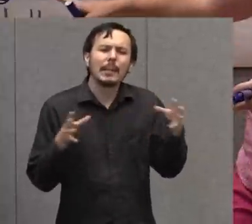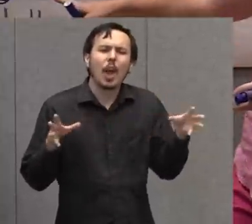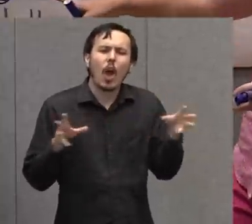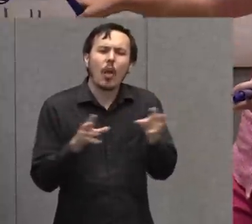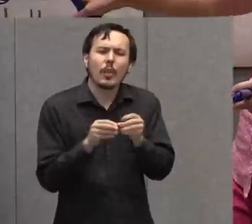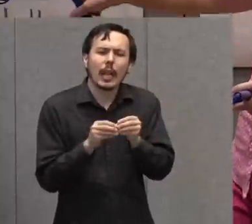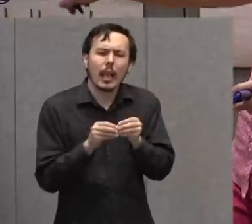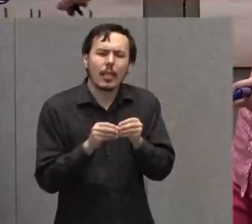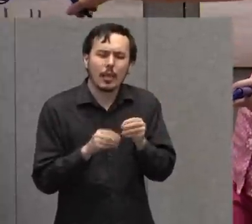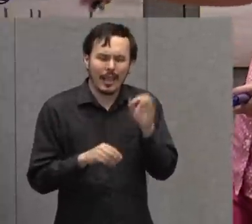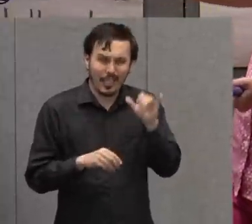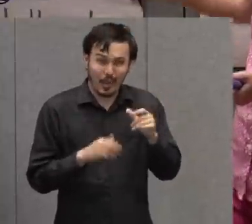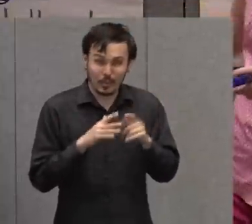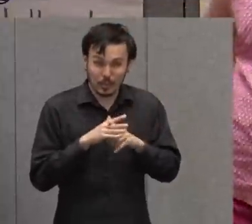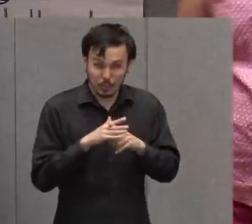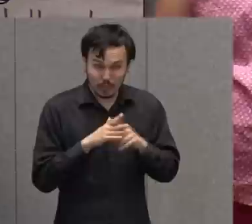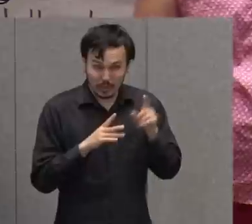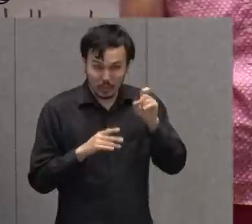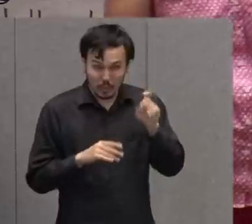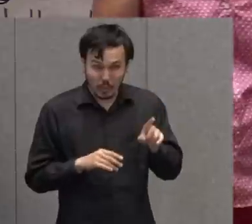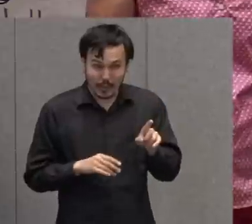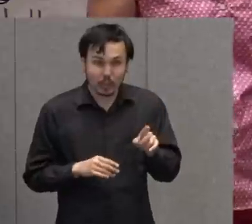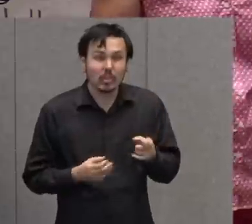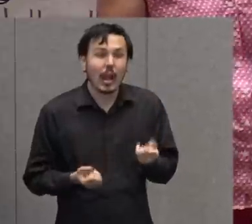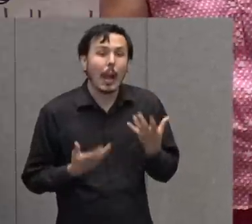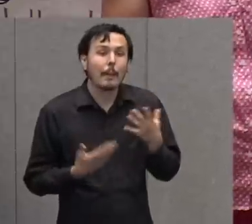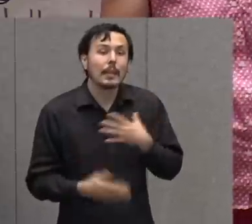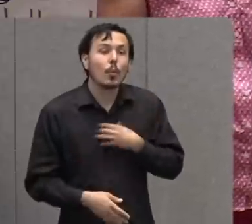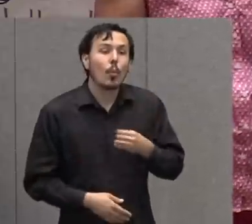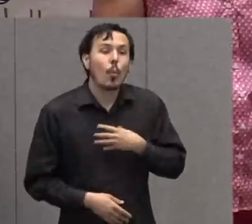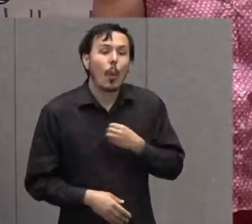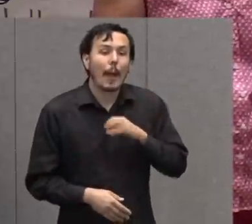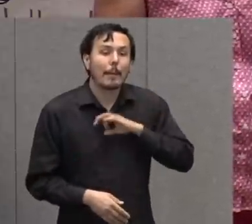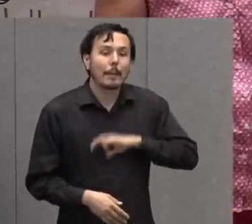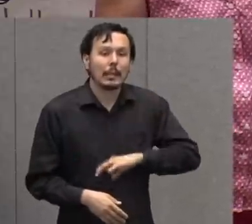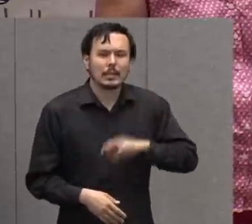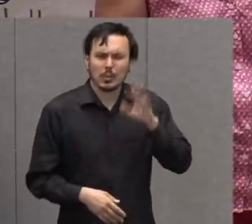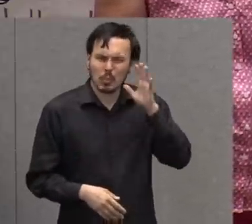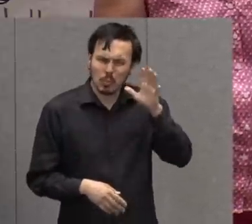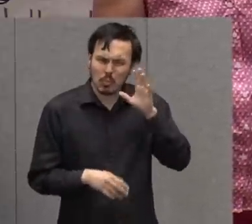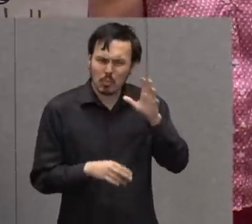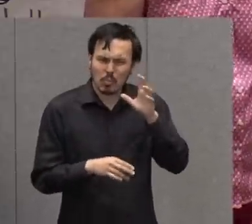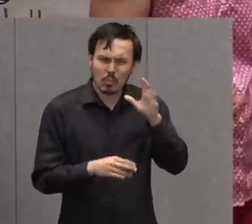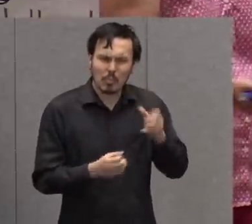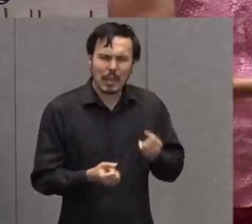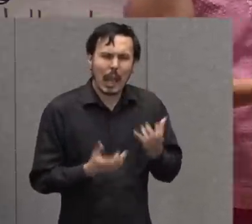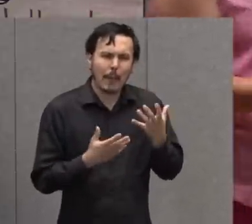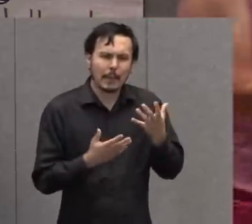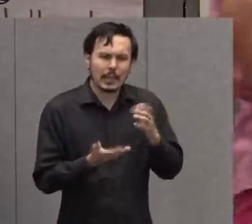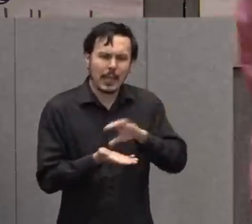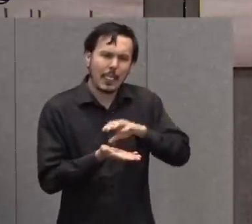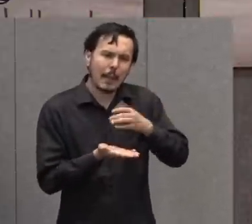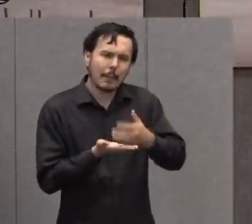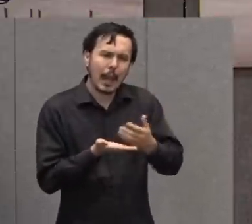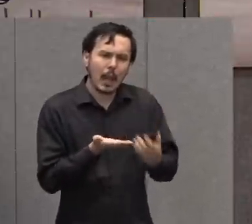that our original question? How many white buttons? So how many white buttons would we have? Right? Some people are like, I don't even